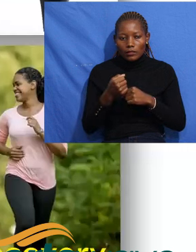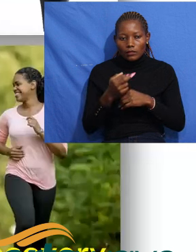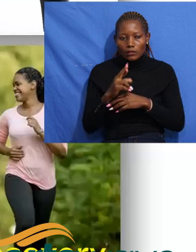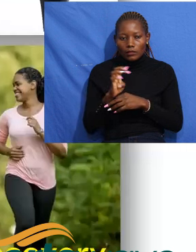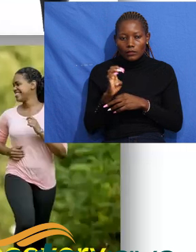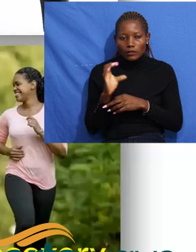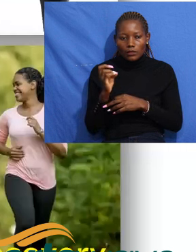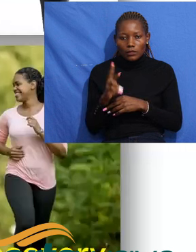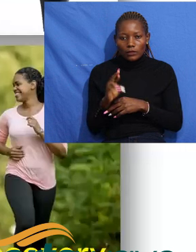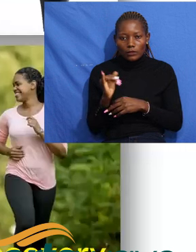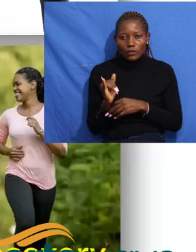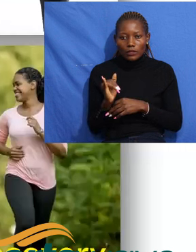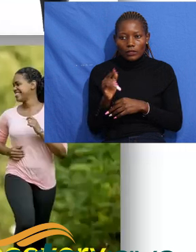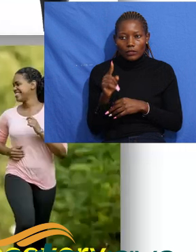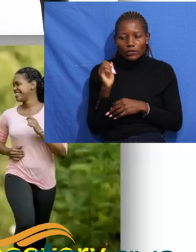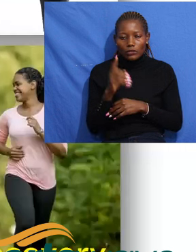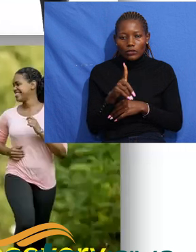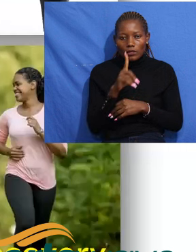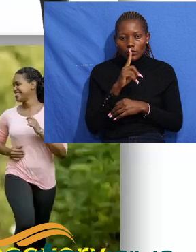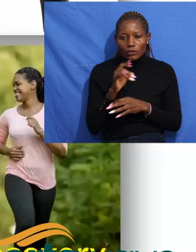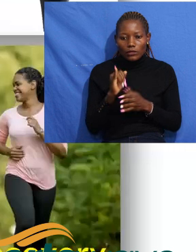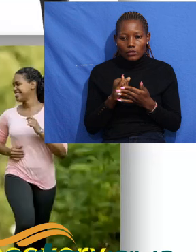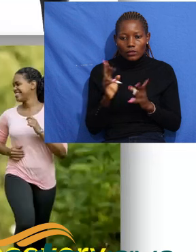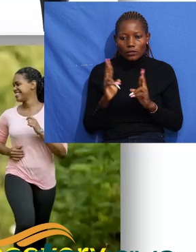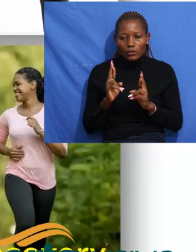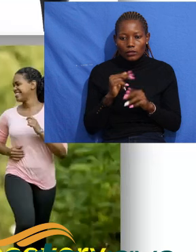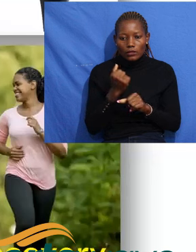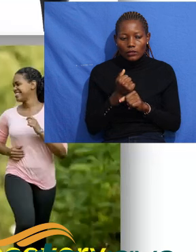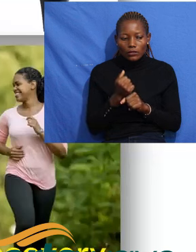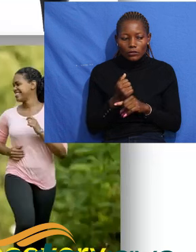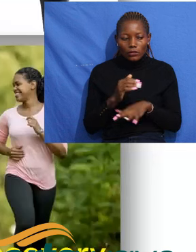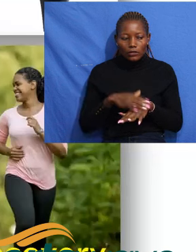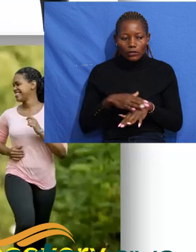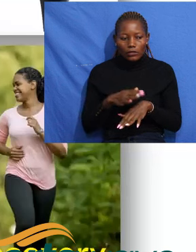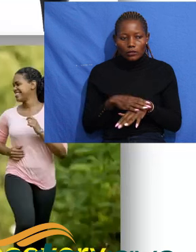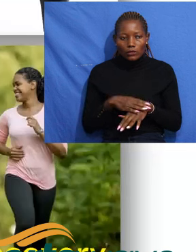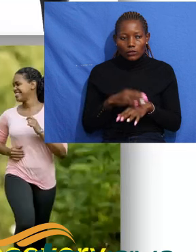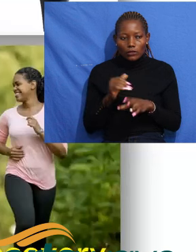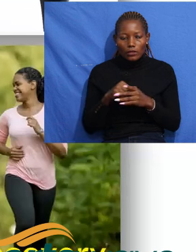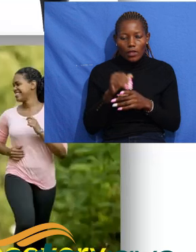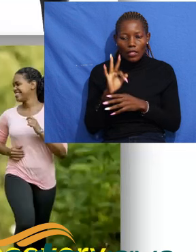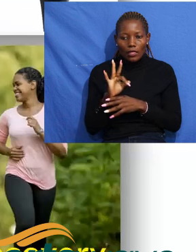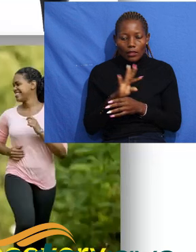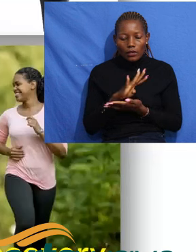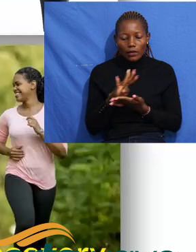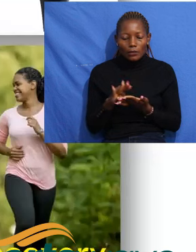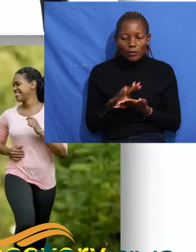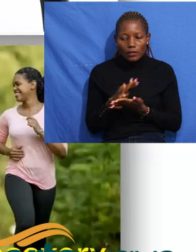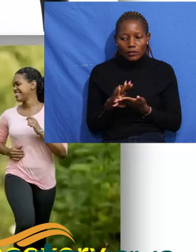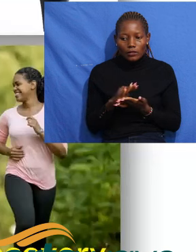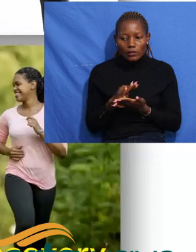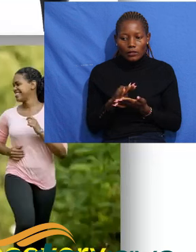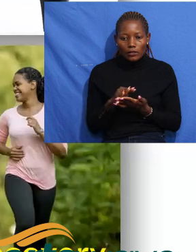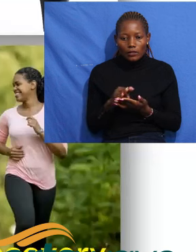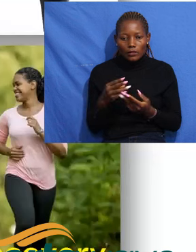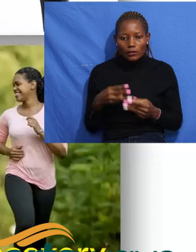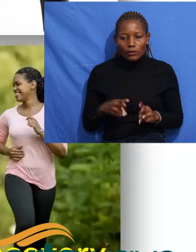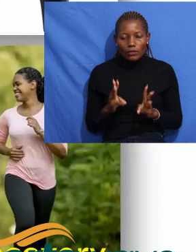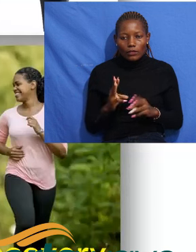you should make sure that you are already doing good in these 3 basic recovery